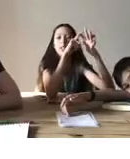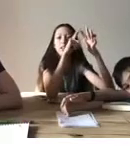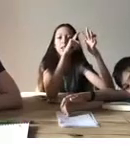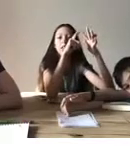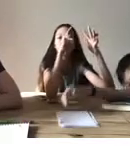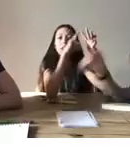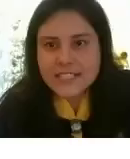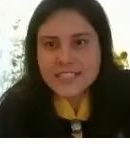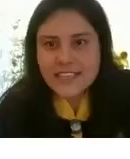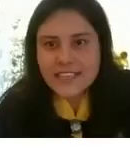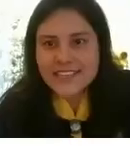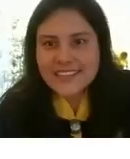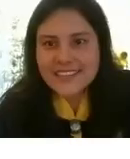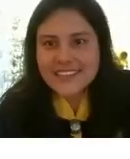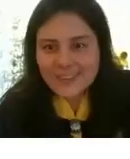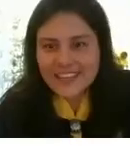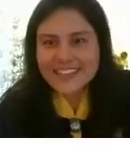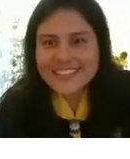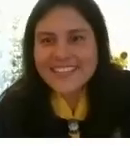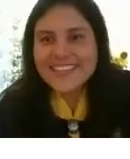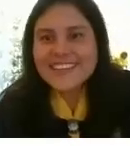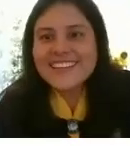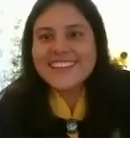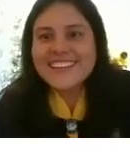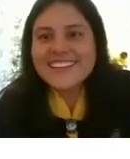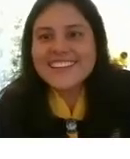Is the first one T? Okay, T.